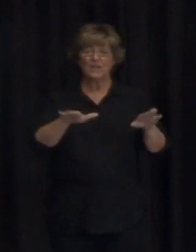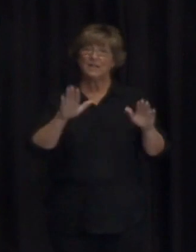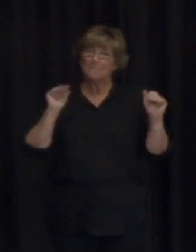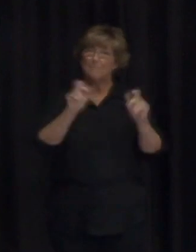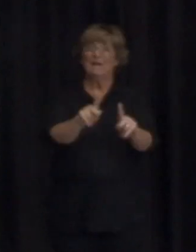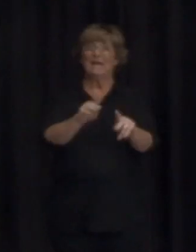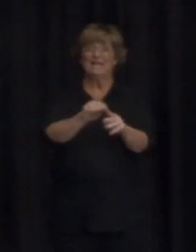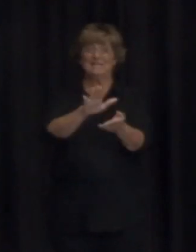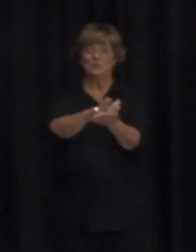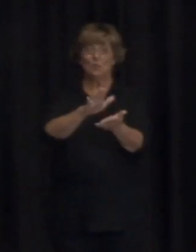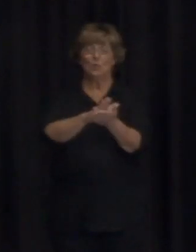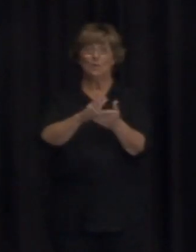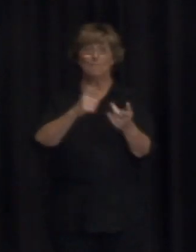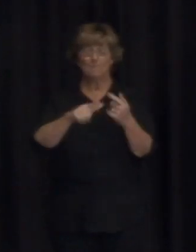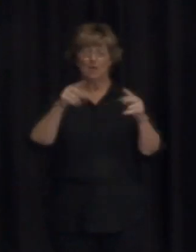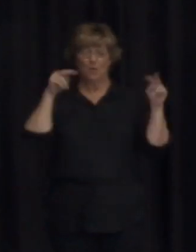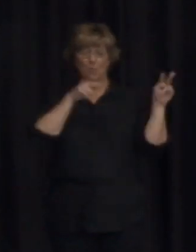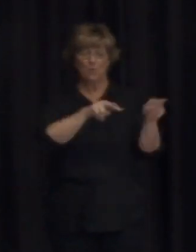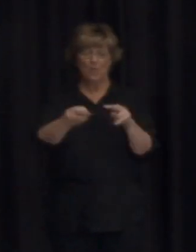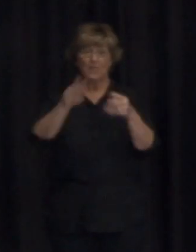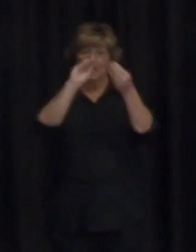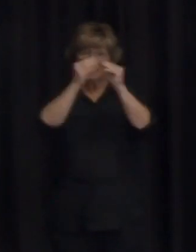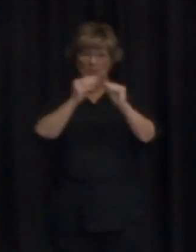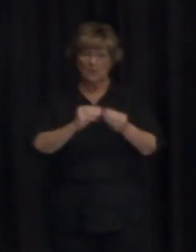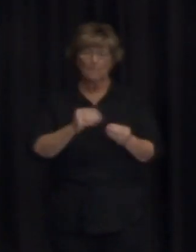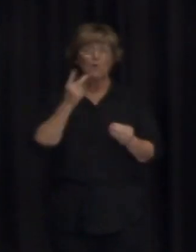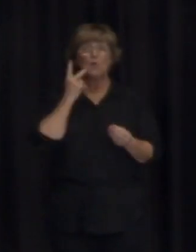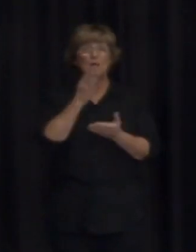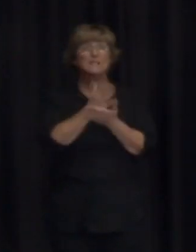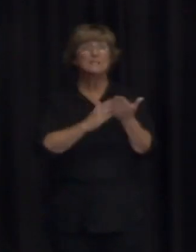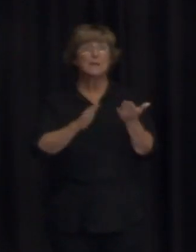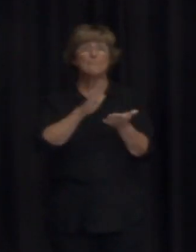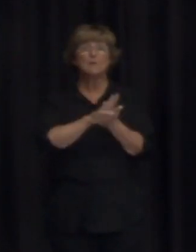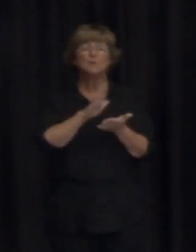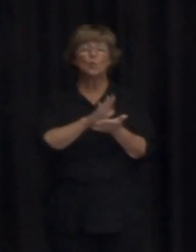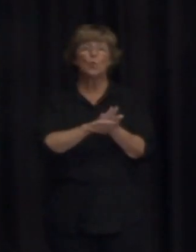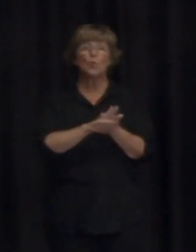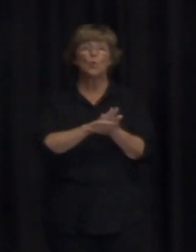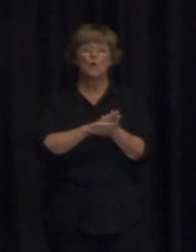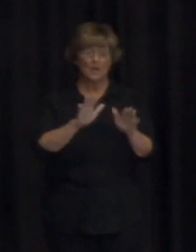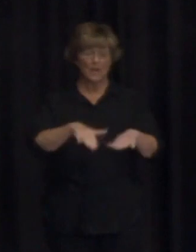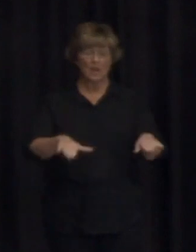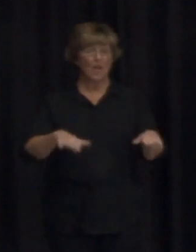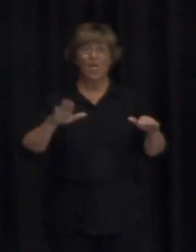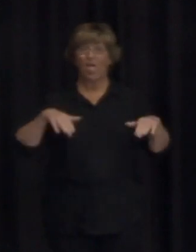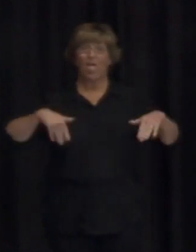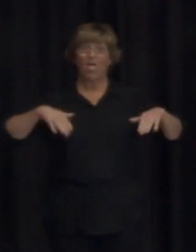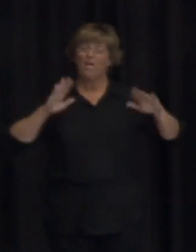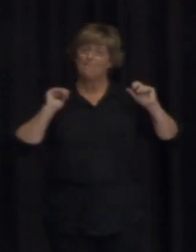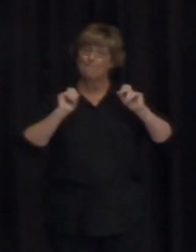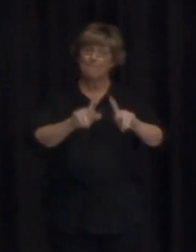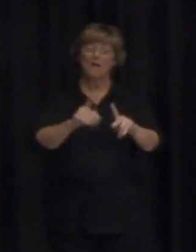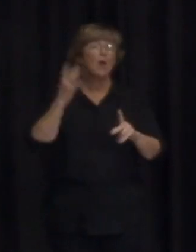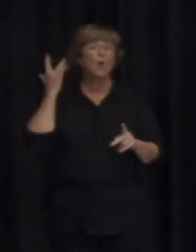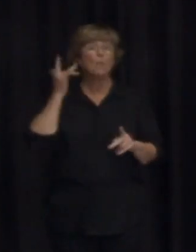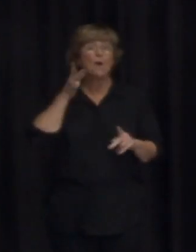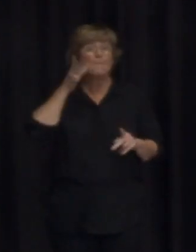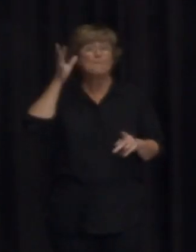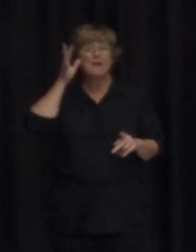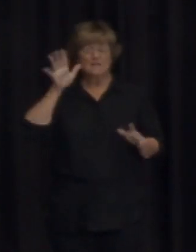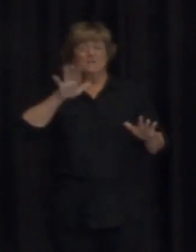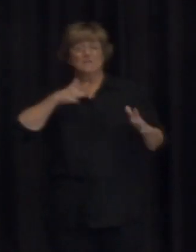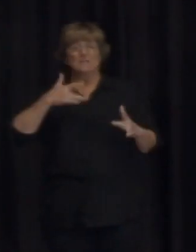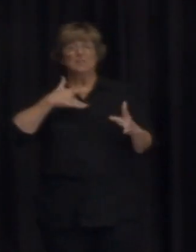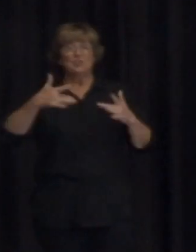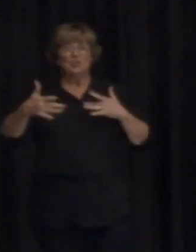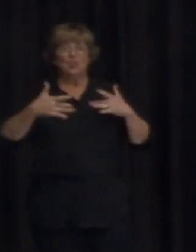school? And yet when you look at the data and you see that some of the schools, the kids have not returned, and that's because the parents are